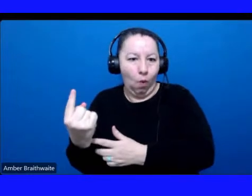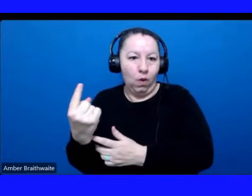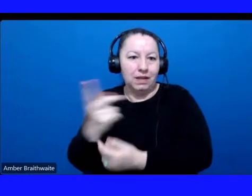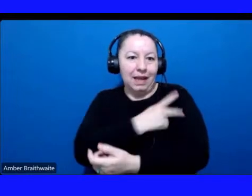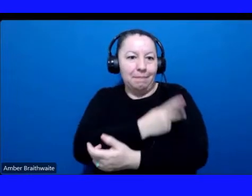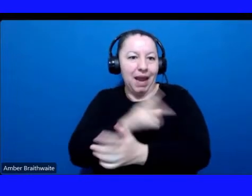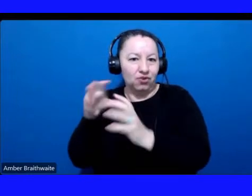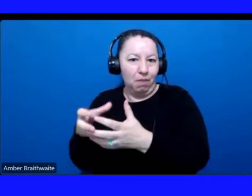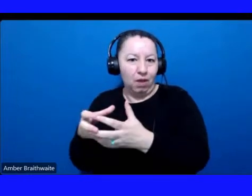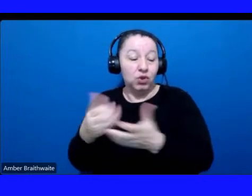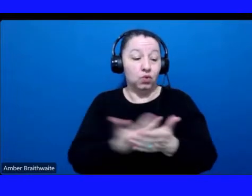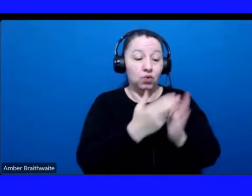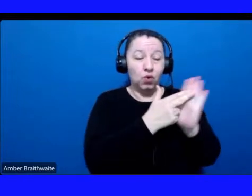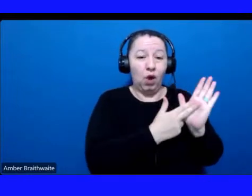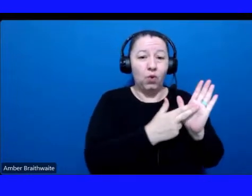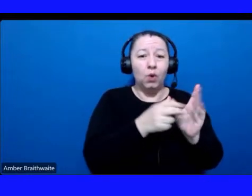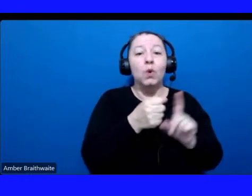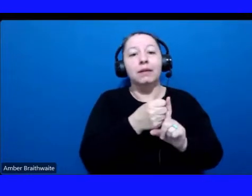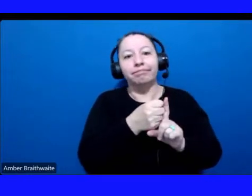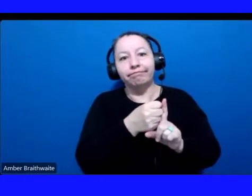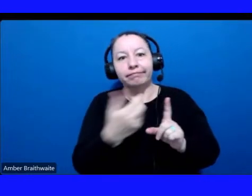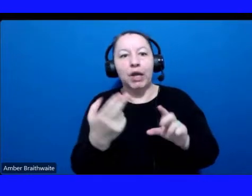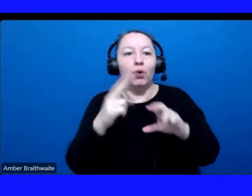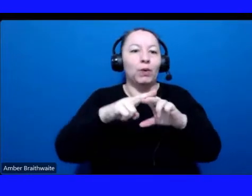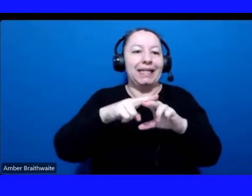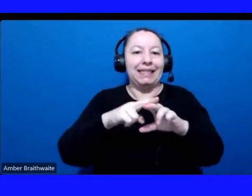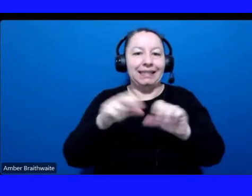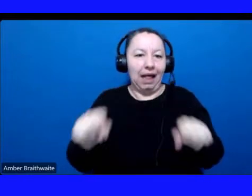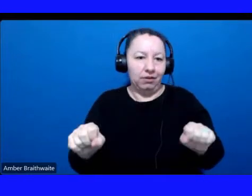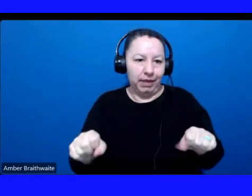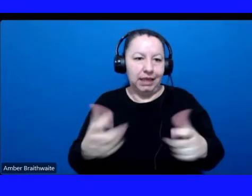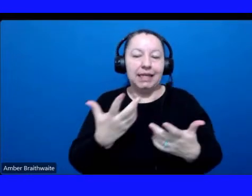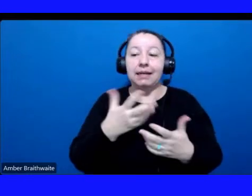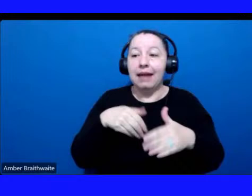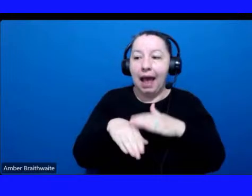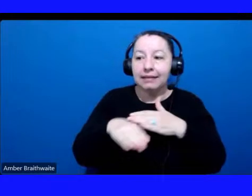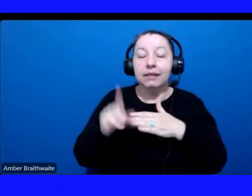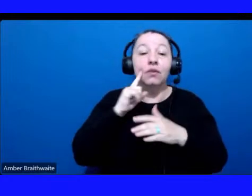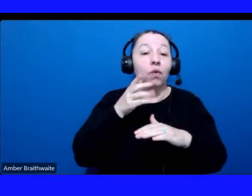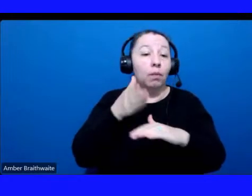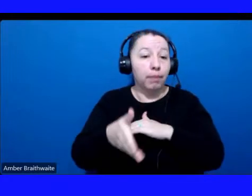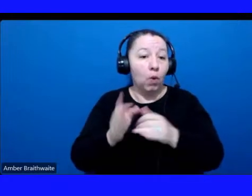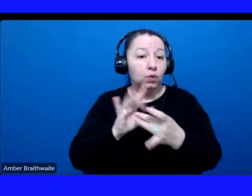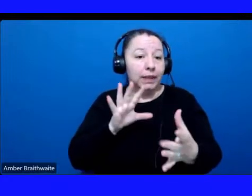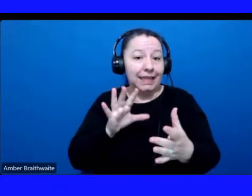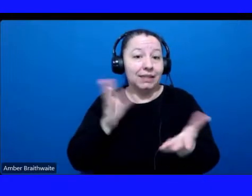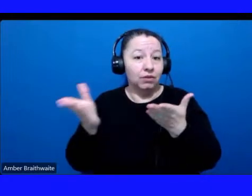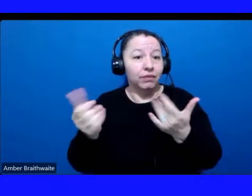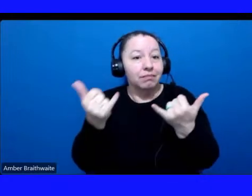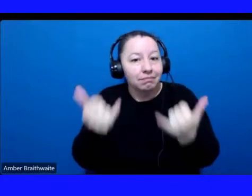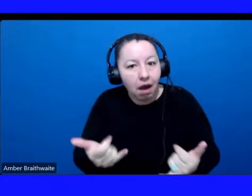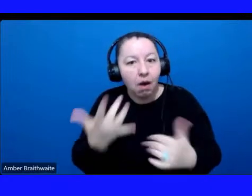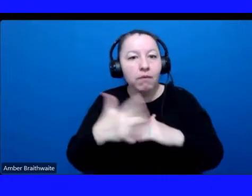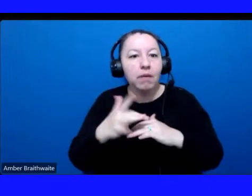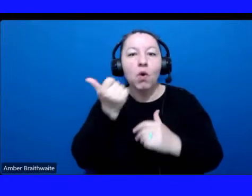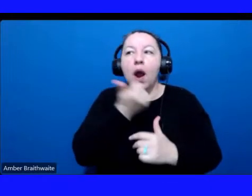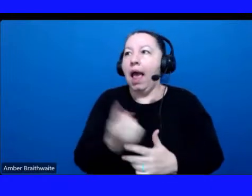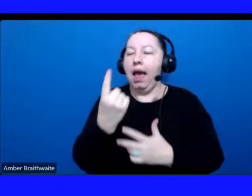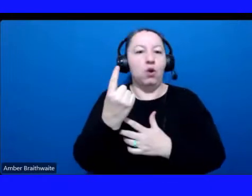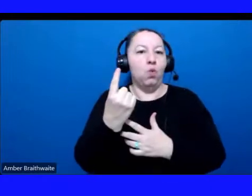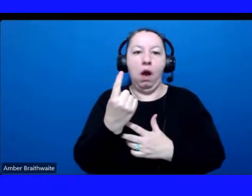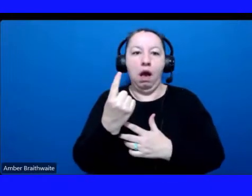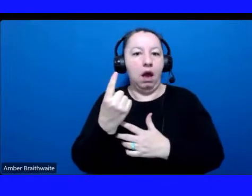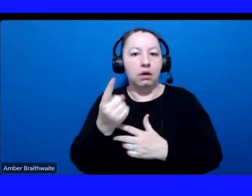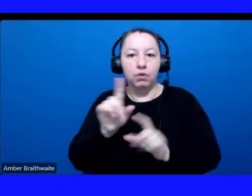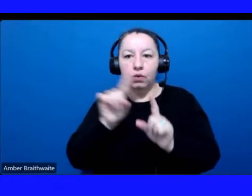other significant healthcare needs will also be able to benefit from this higher level of support. Finally, we're expanding capacity